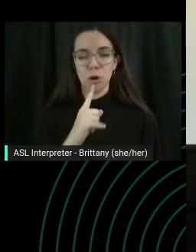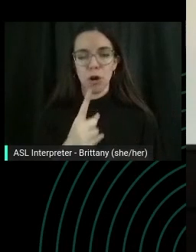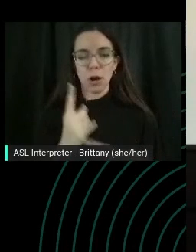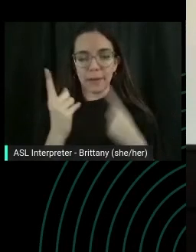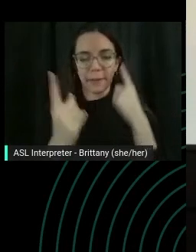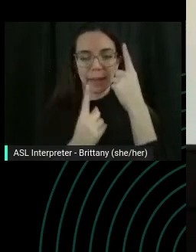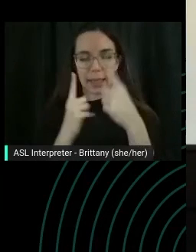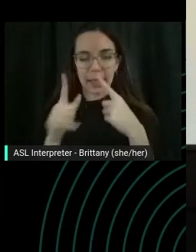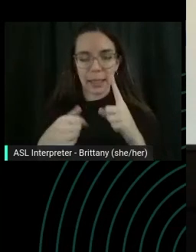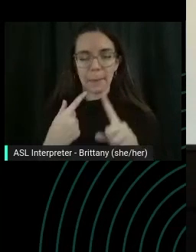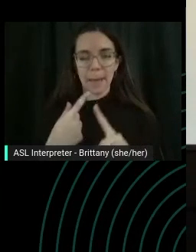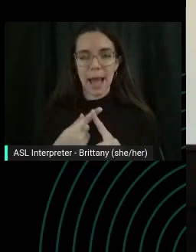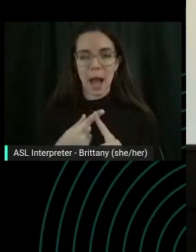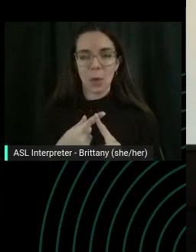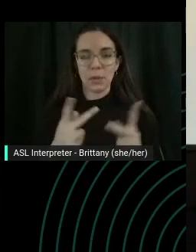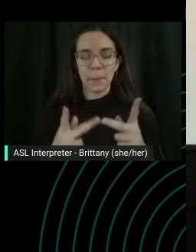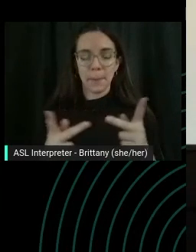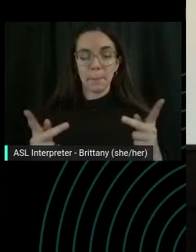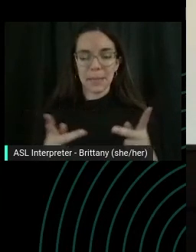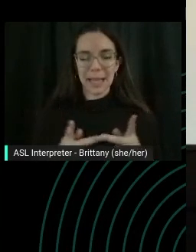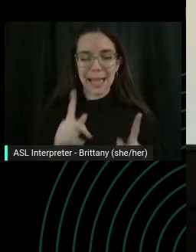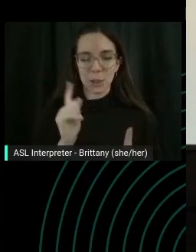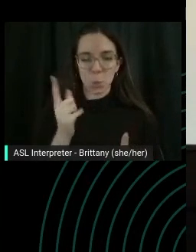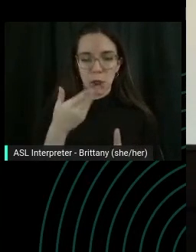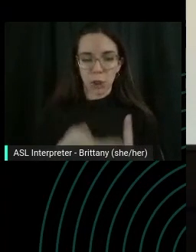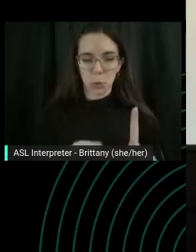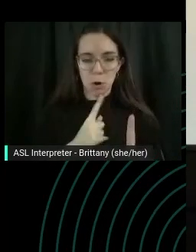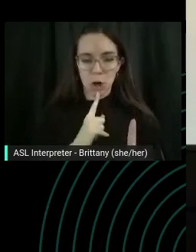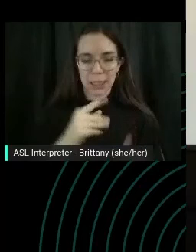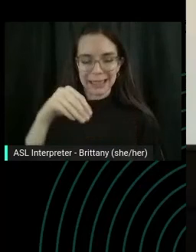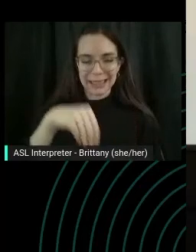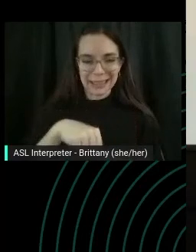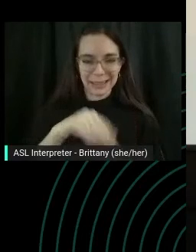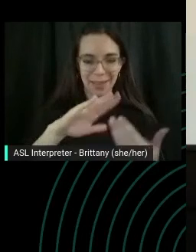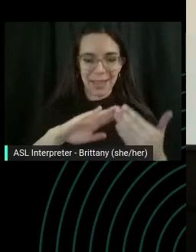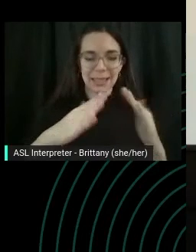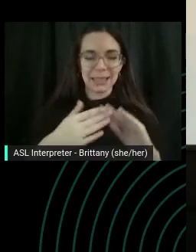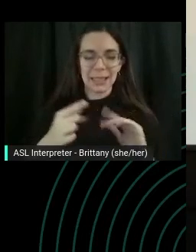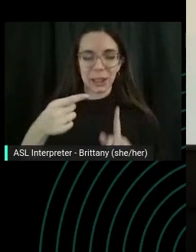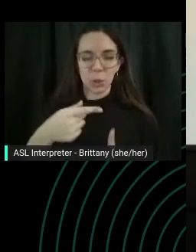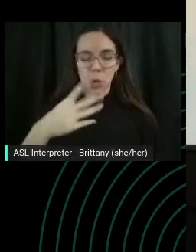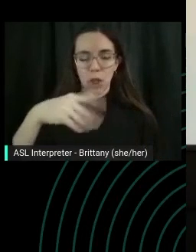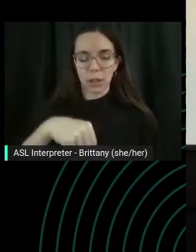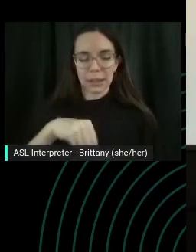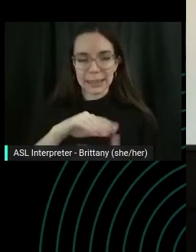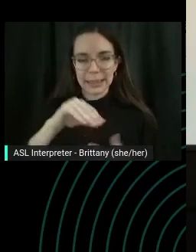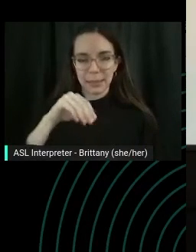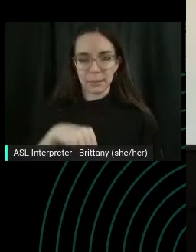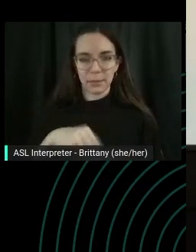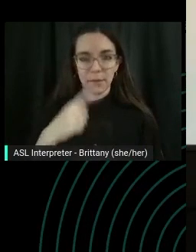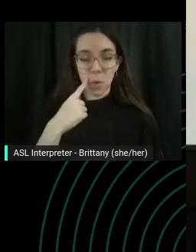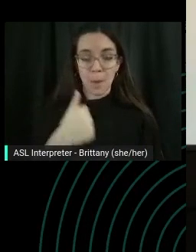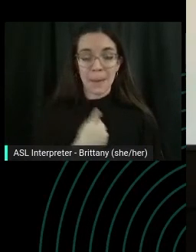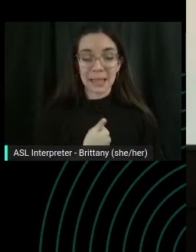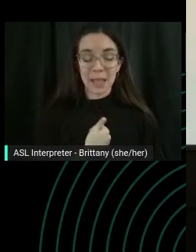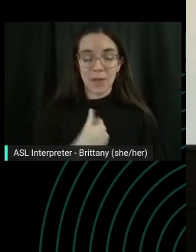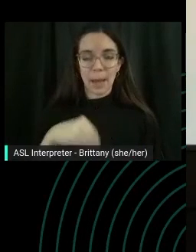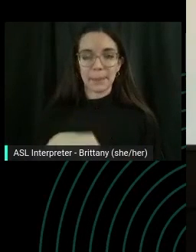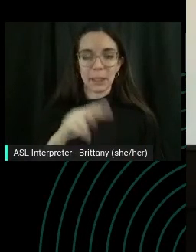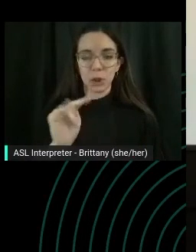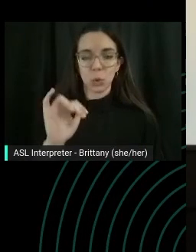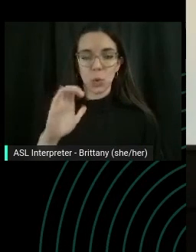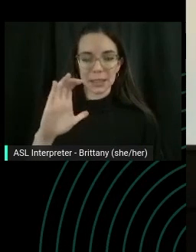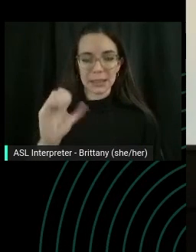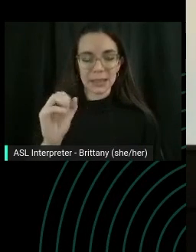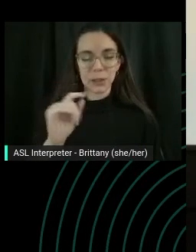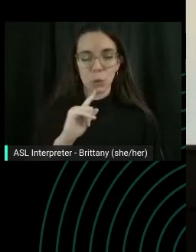know, the place you're in, the city that you're in. So for myself, I'm in New York City, so just